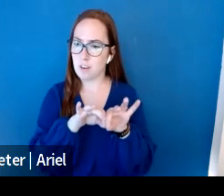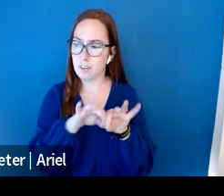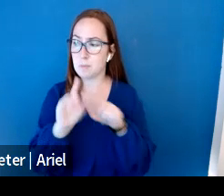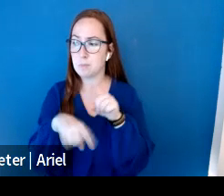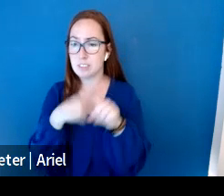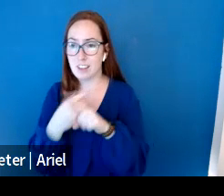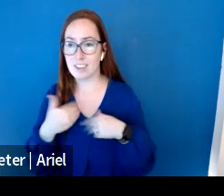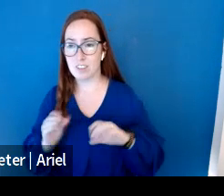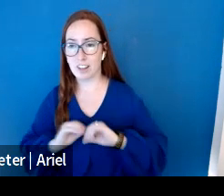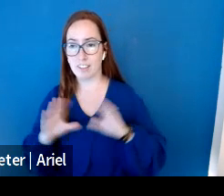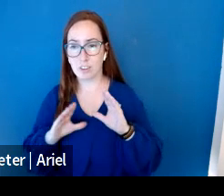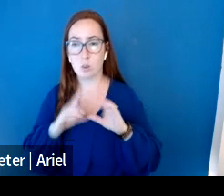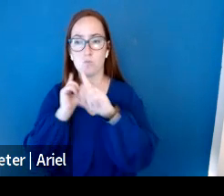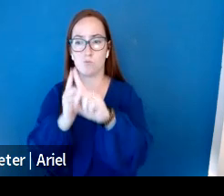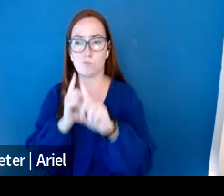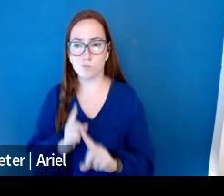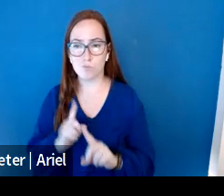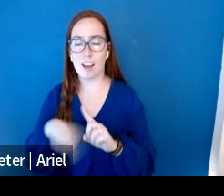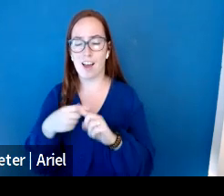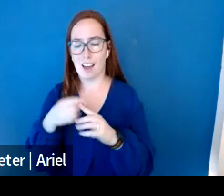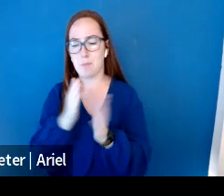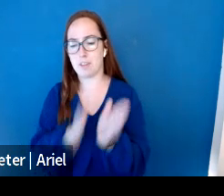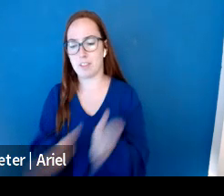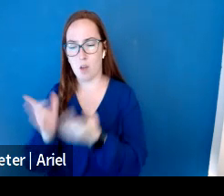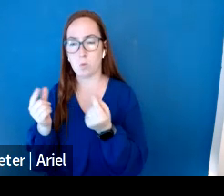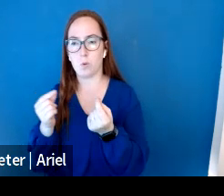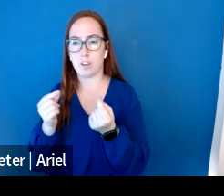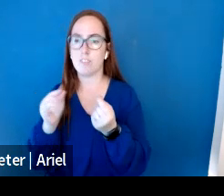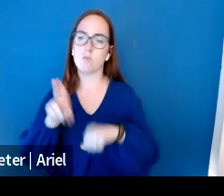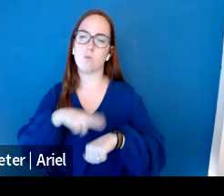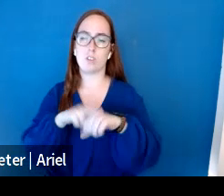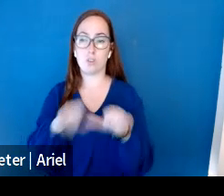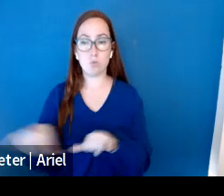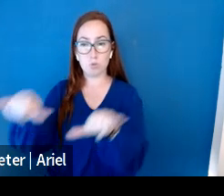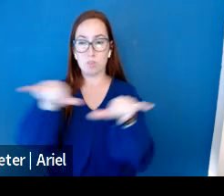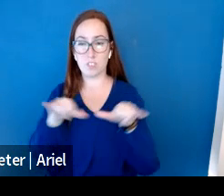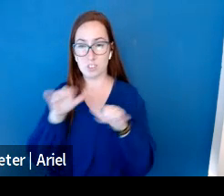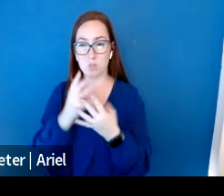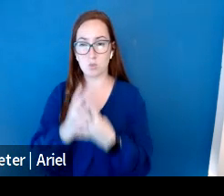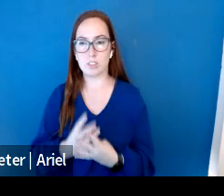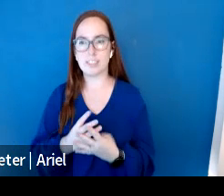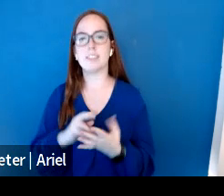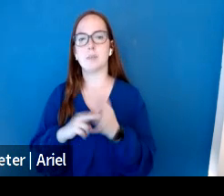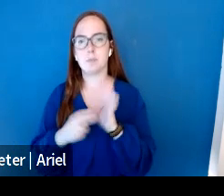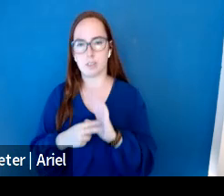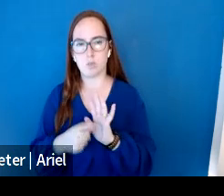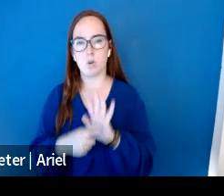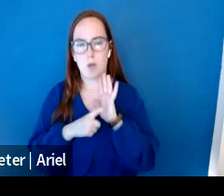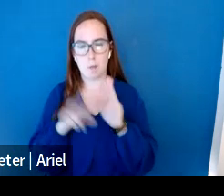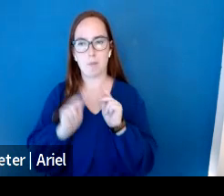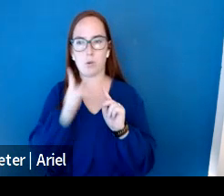and established goal in place. Obviously, universal screening practices require buy-in, not just from